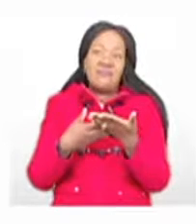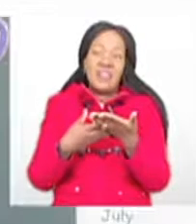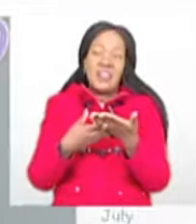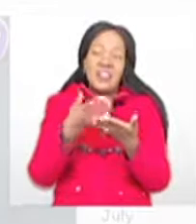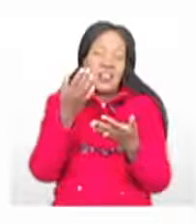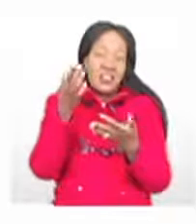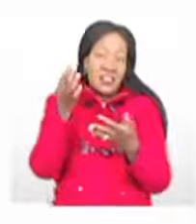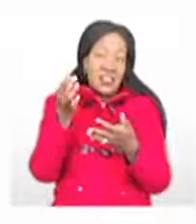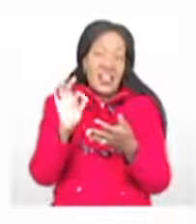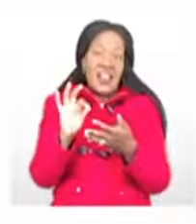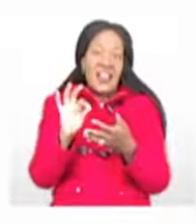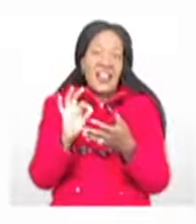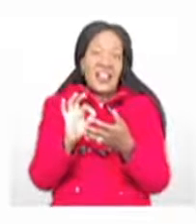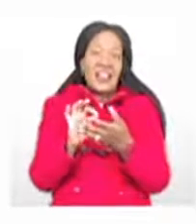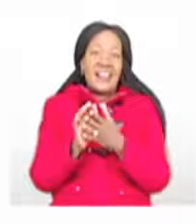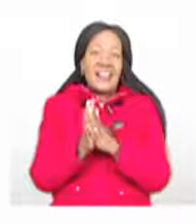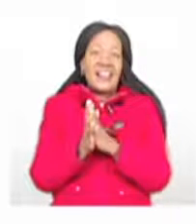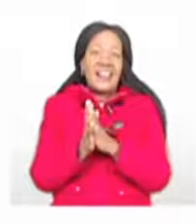9.